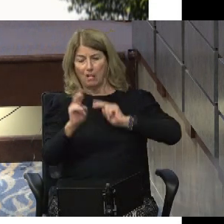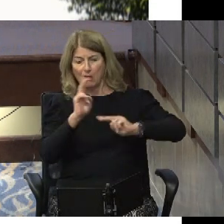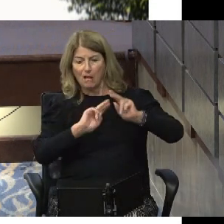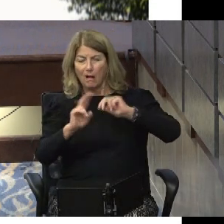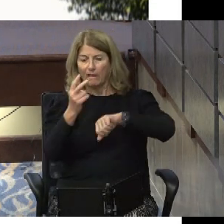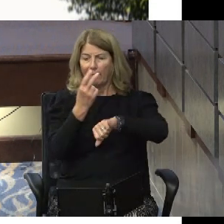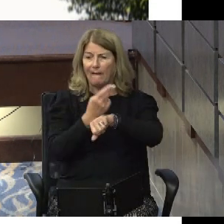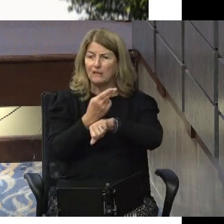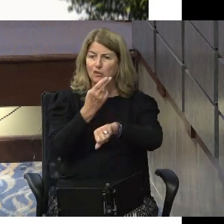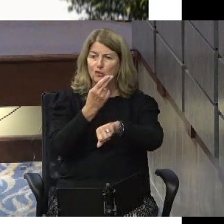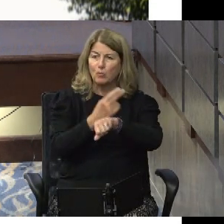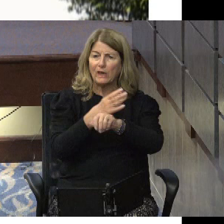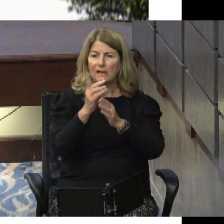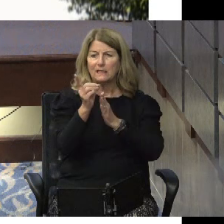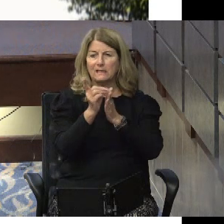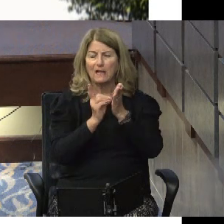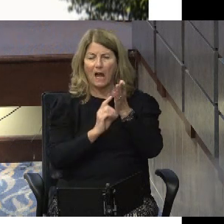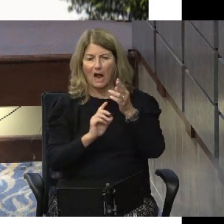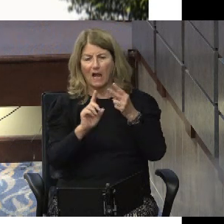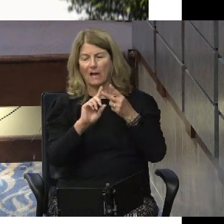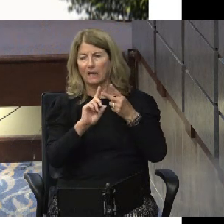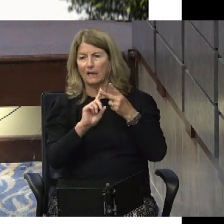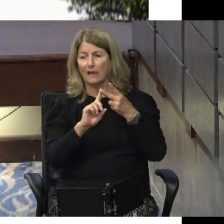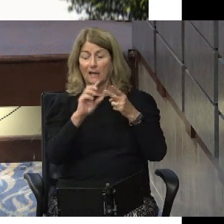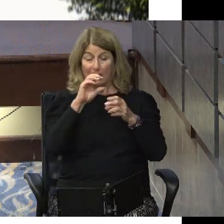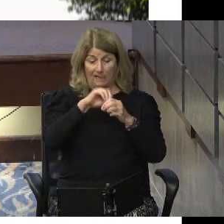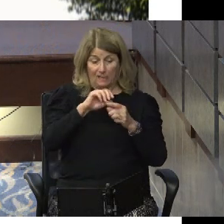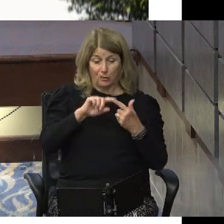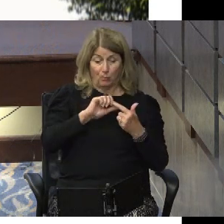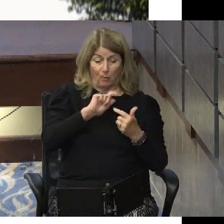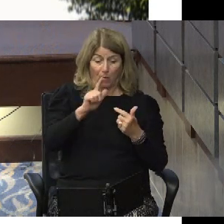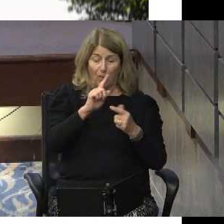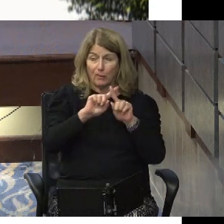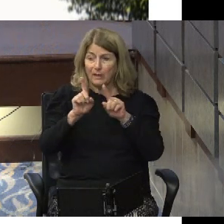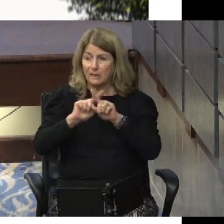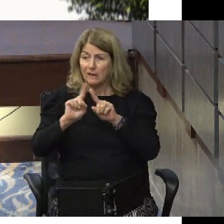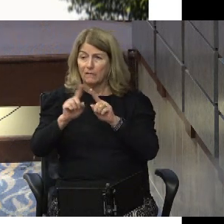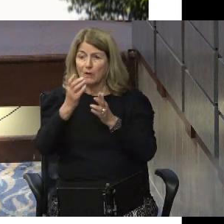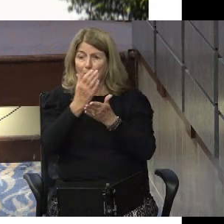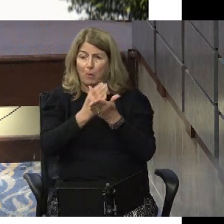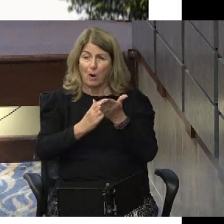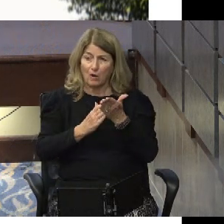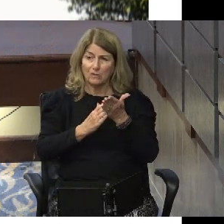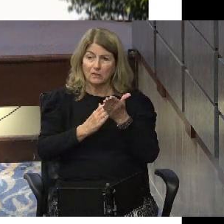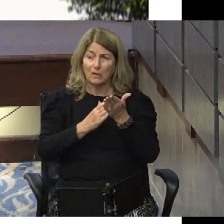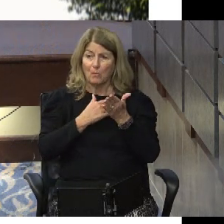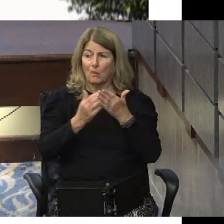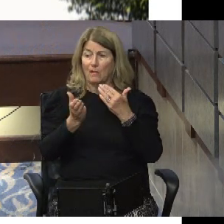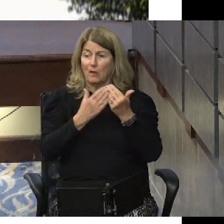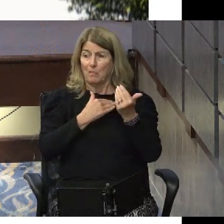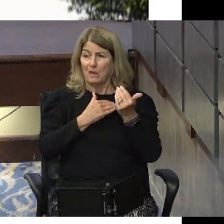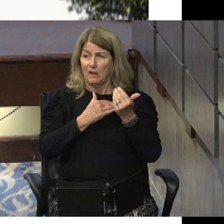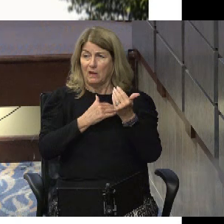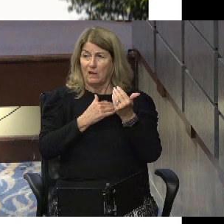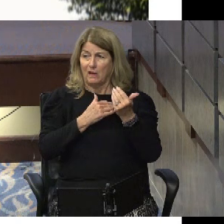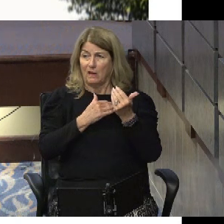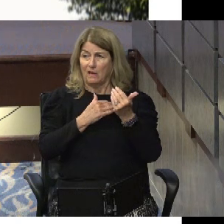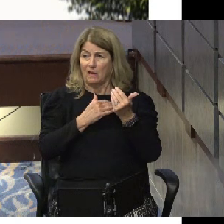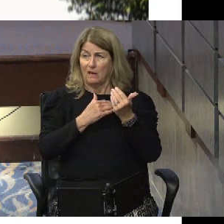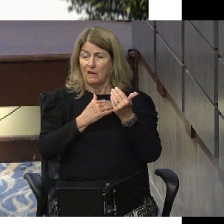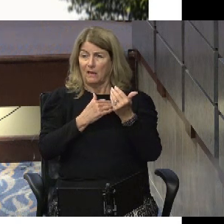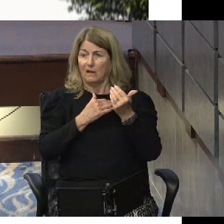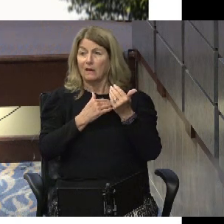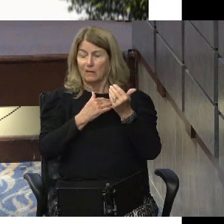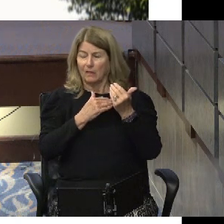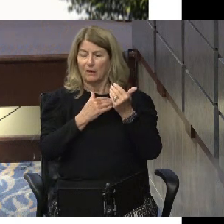history and design into all of these different elements, whether it be Sandtown and its history to the